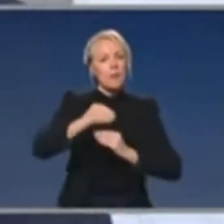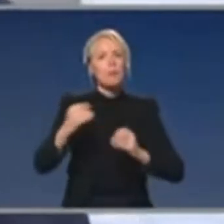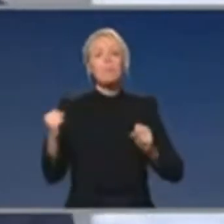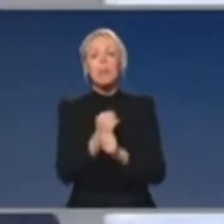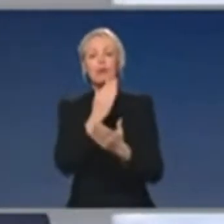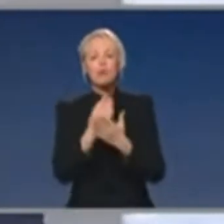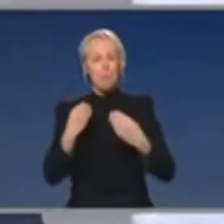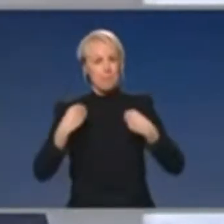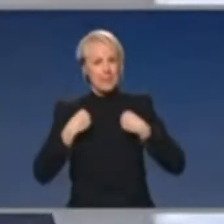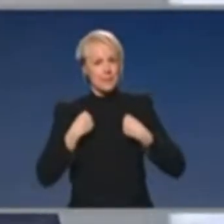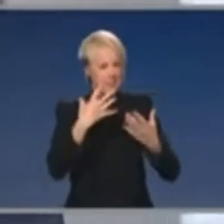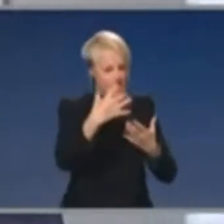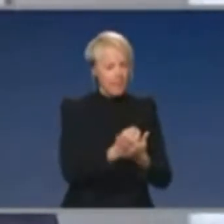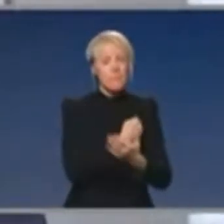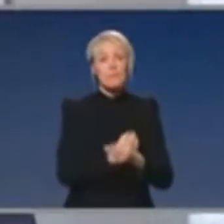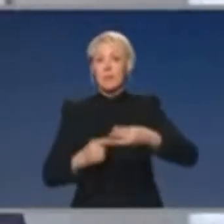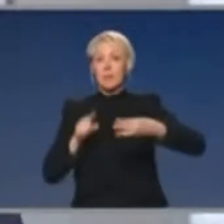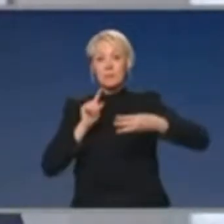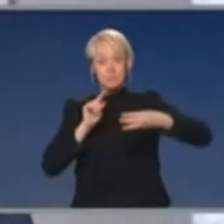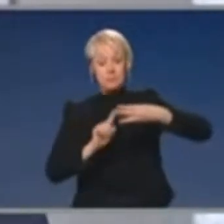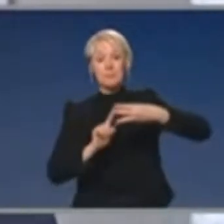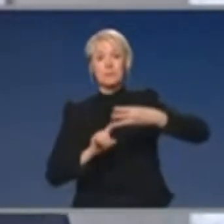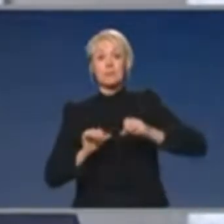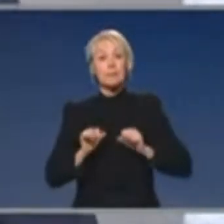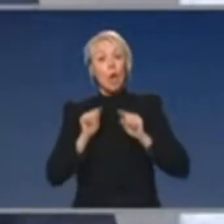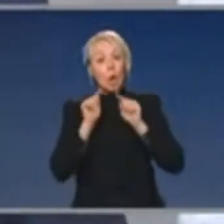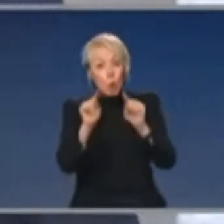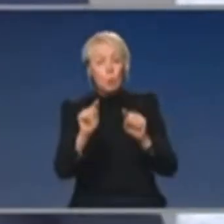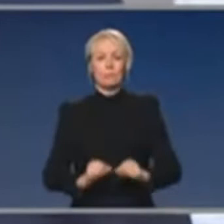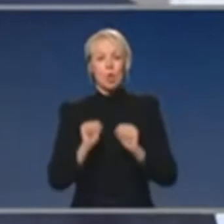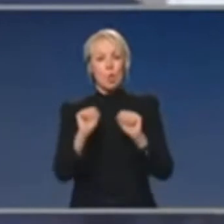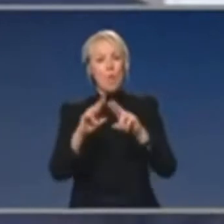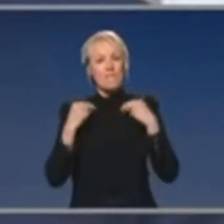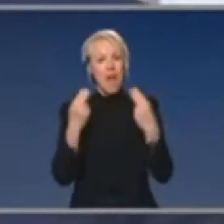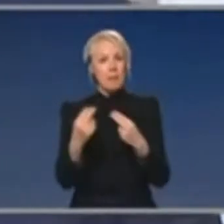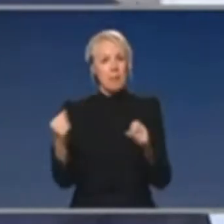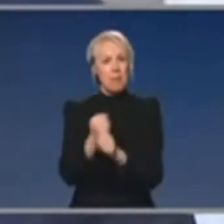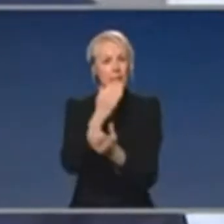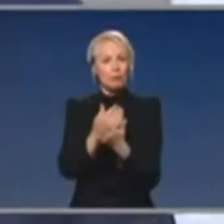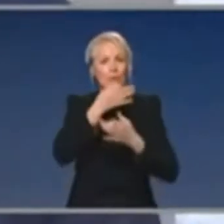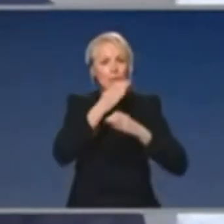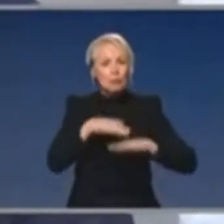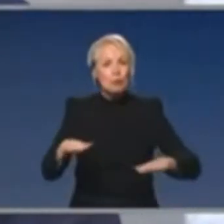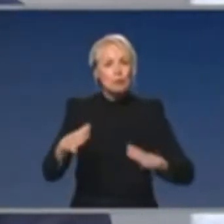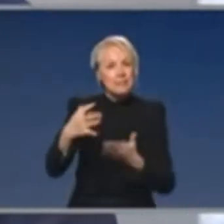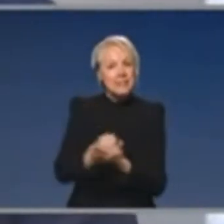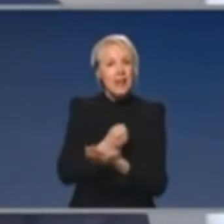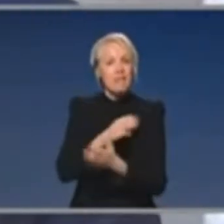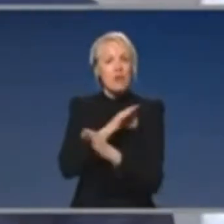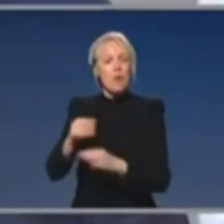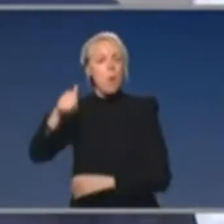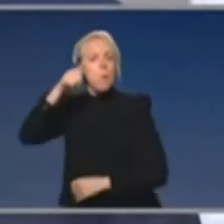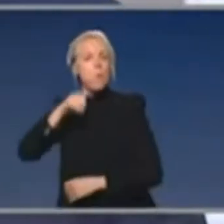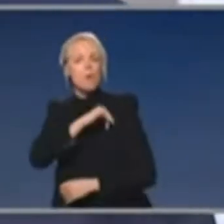responsibility. And we need to protect you and your family from the dark web and the trolls and those who would seek to take advantage of the